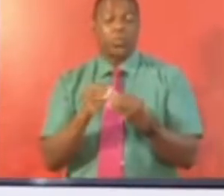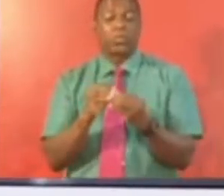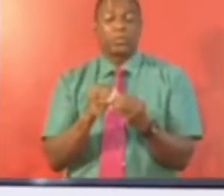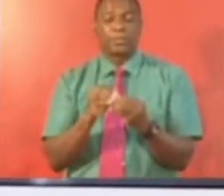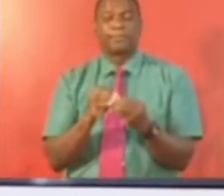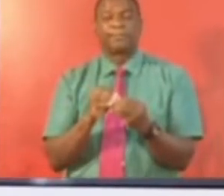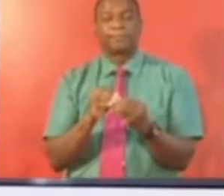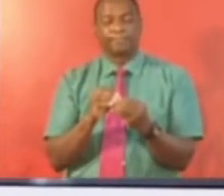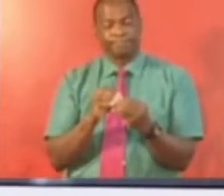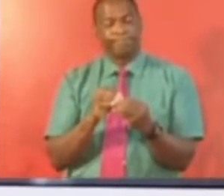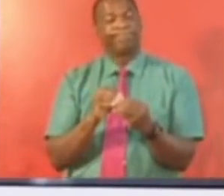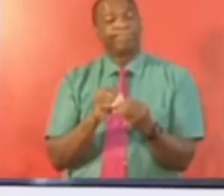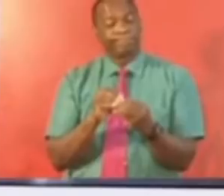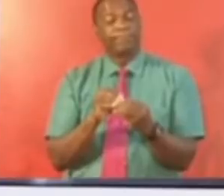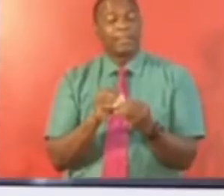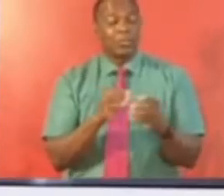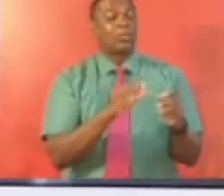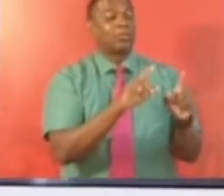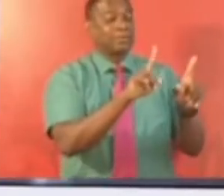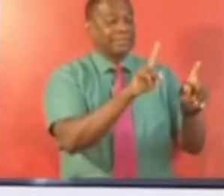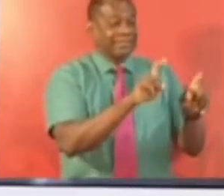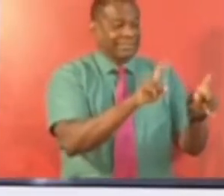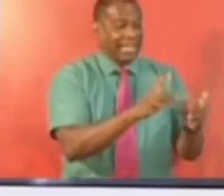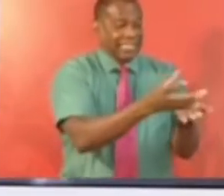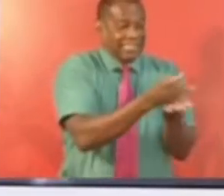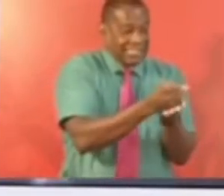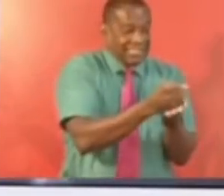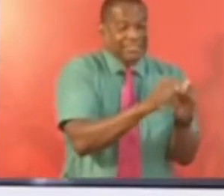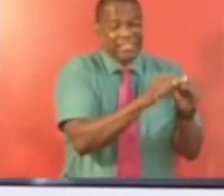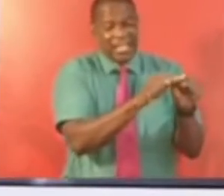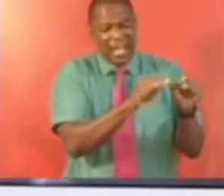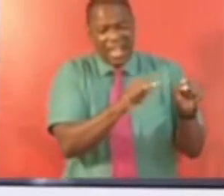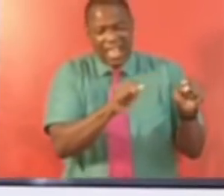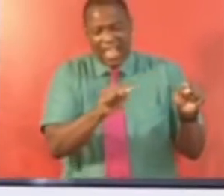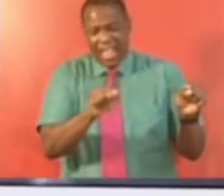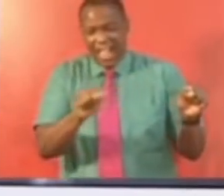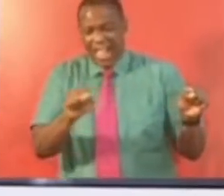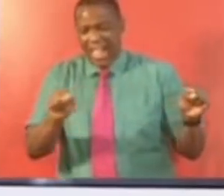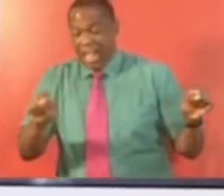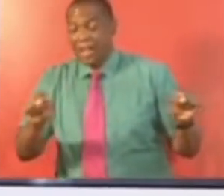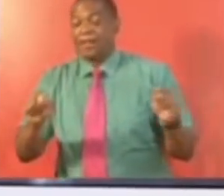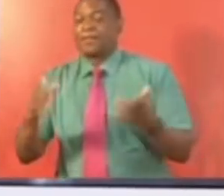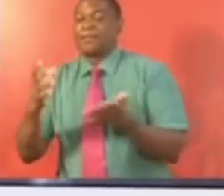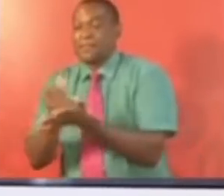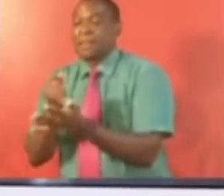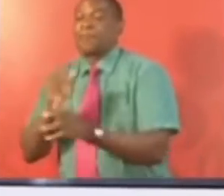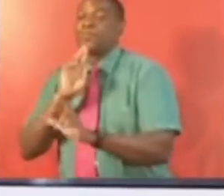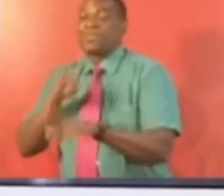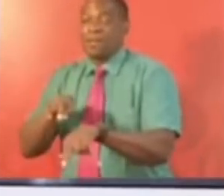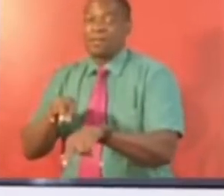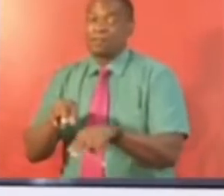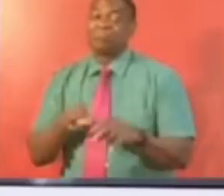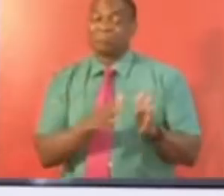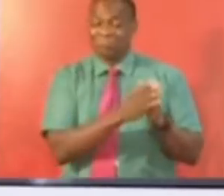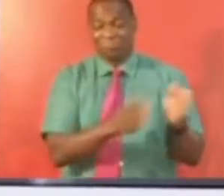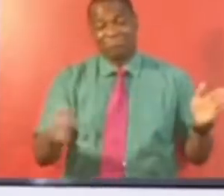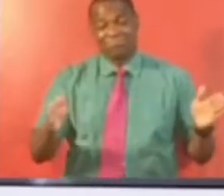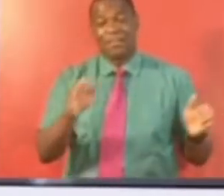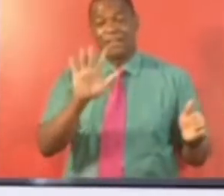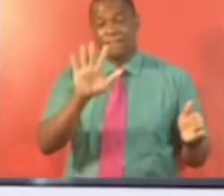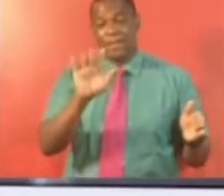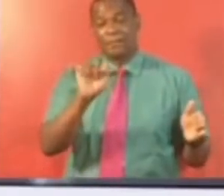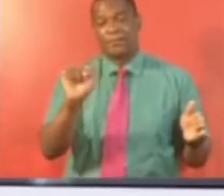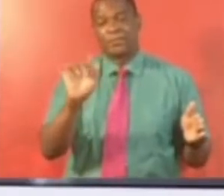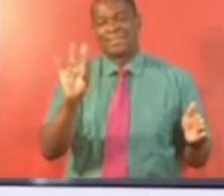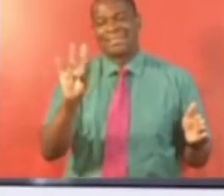swab to the time the patient actually is able to have a health center receive that result back. So just to give a little realistic view of what